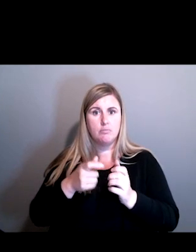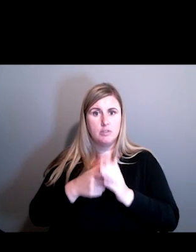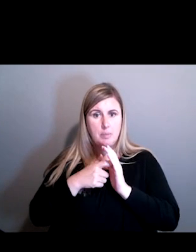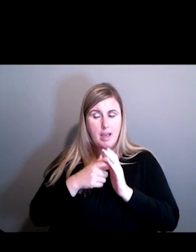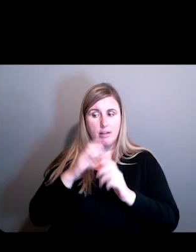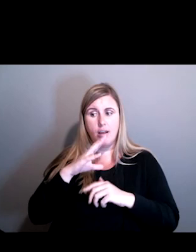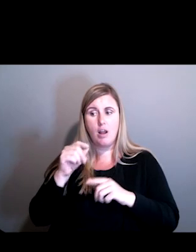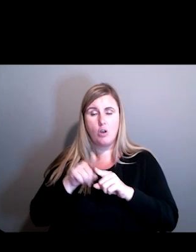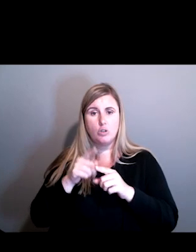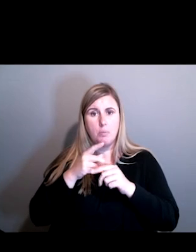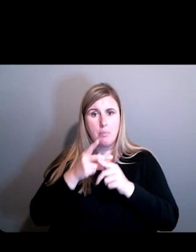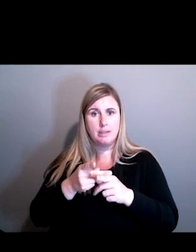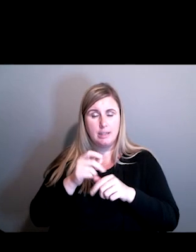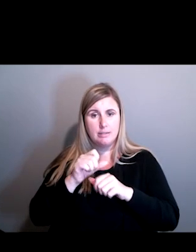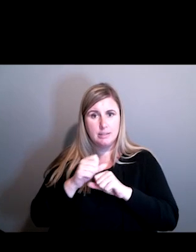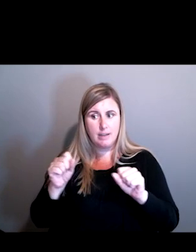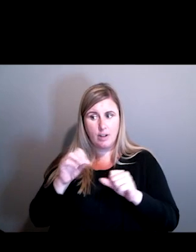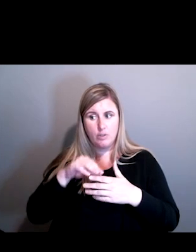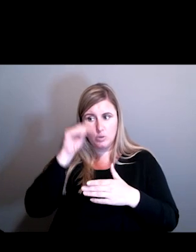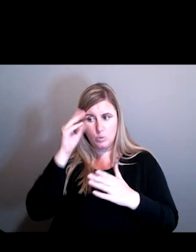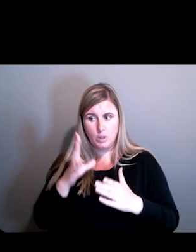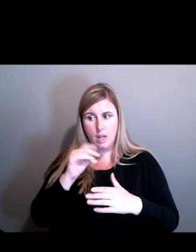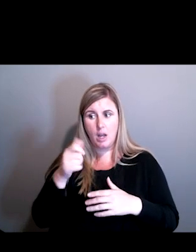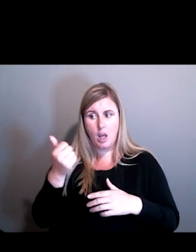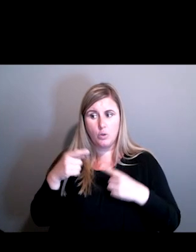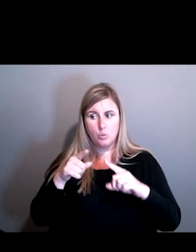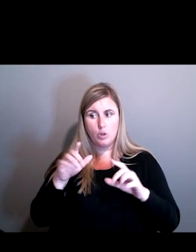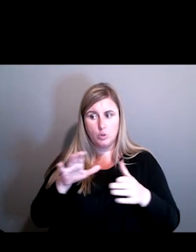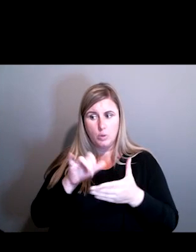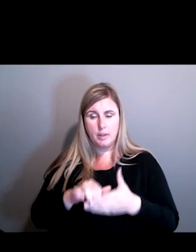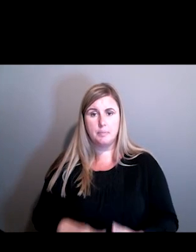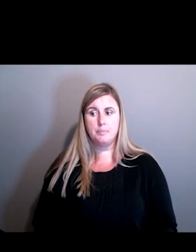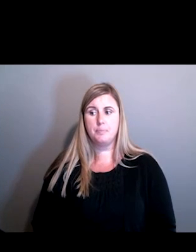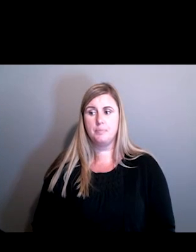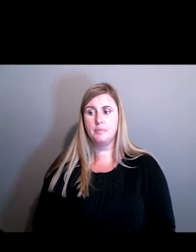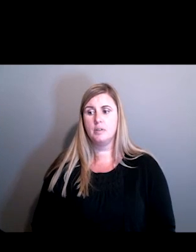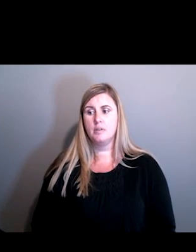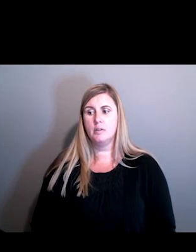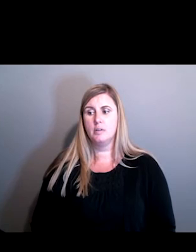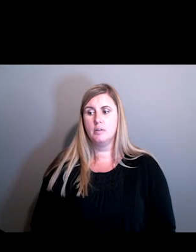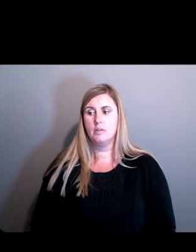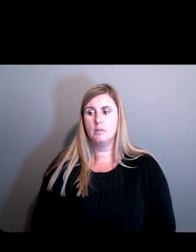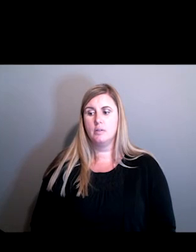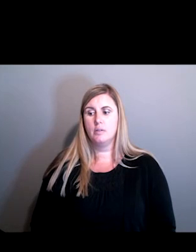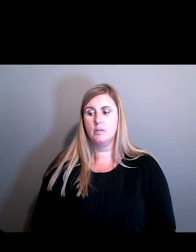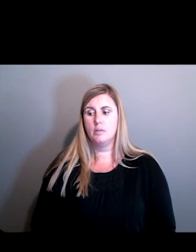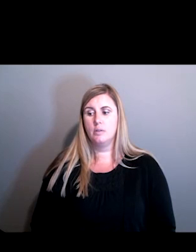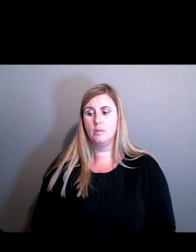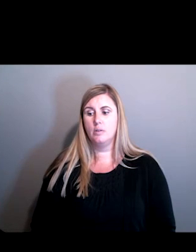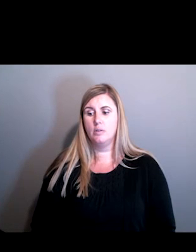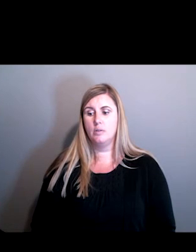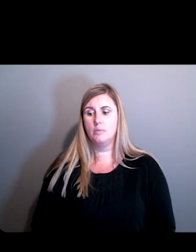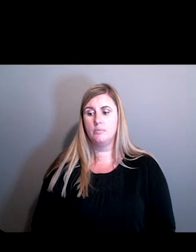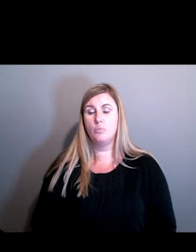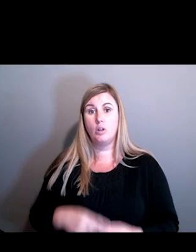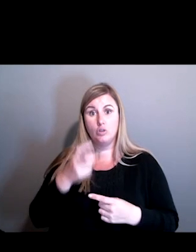maintain safety of the student and others while you're doing this. And then once at the transition area, continue